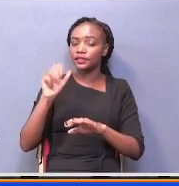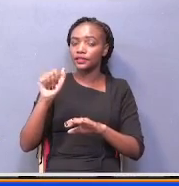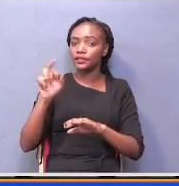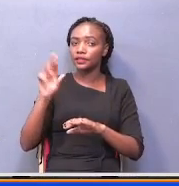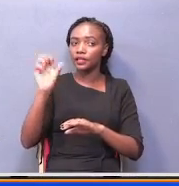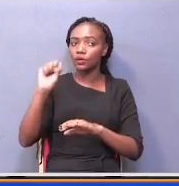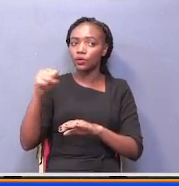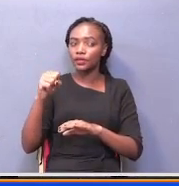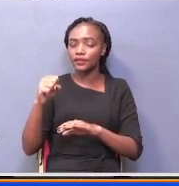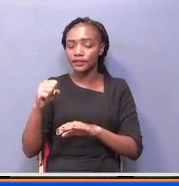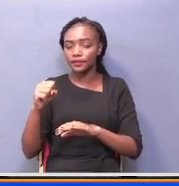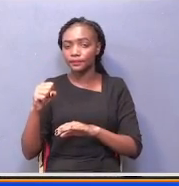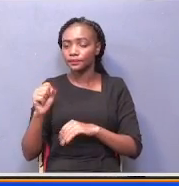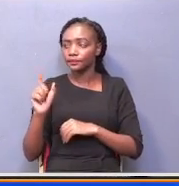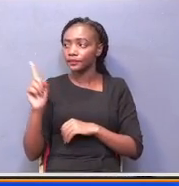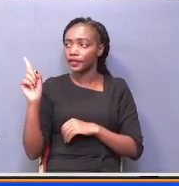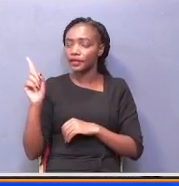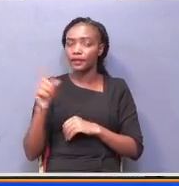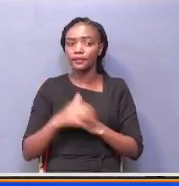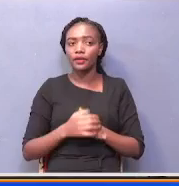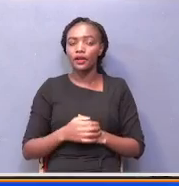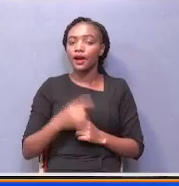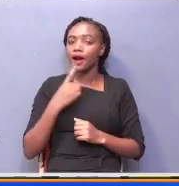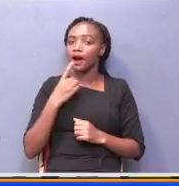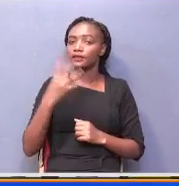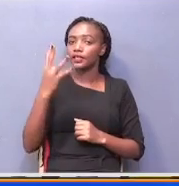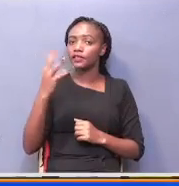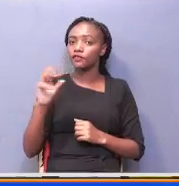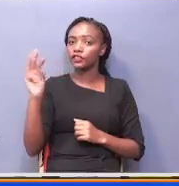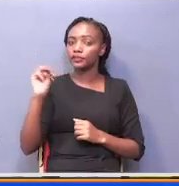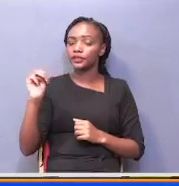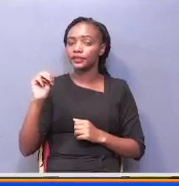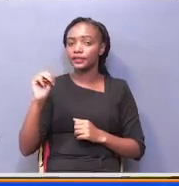floors spread across its 140 meters height.